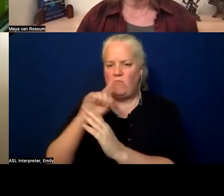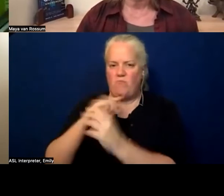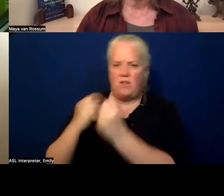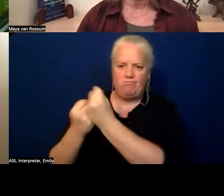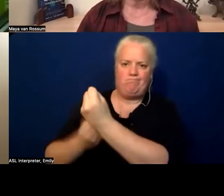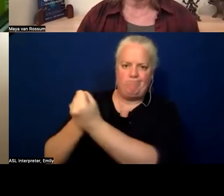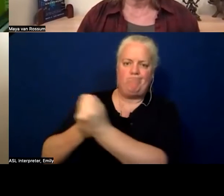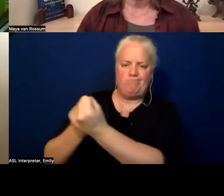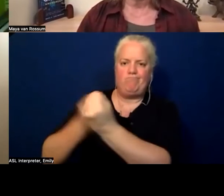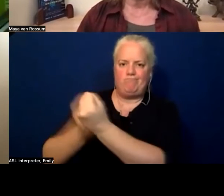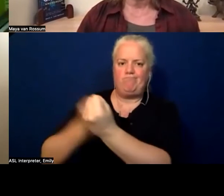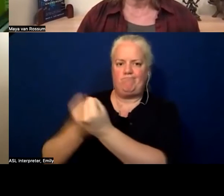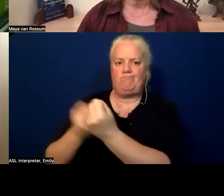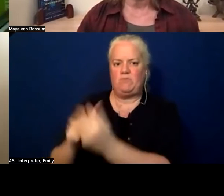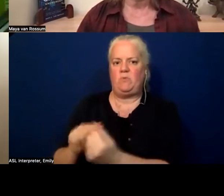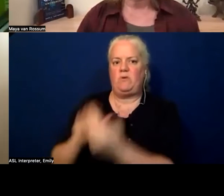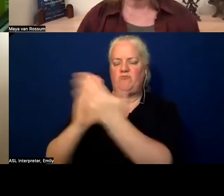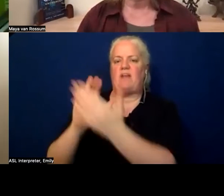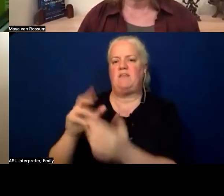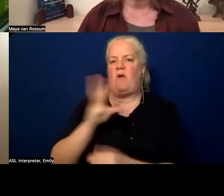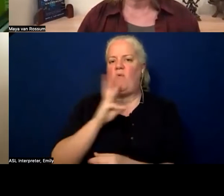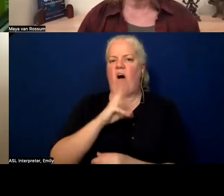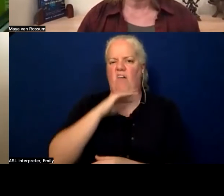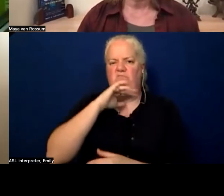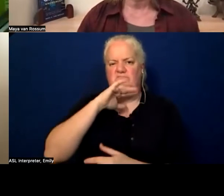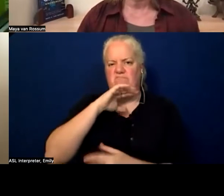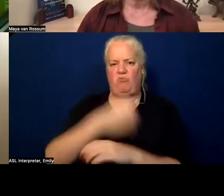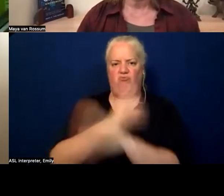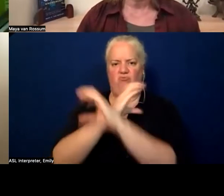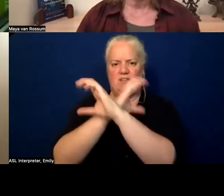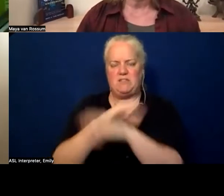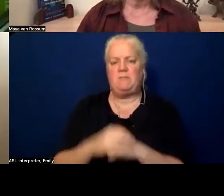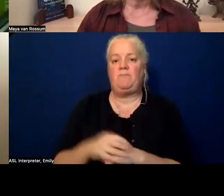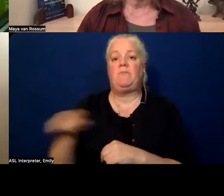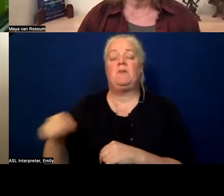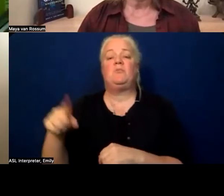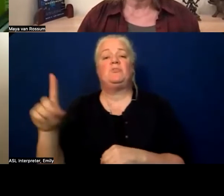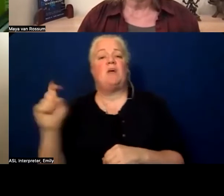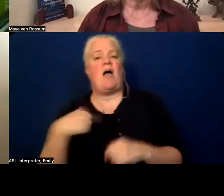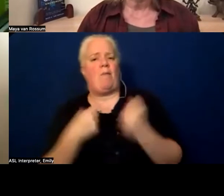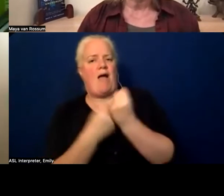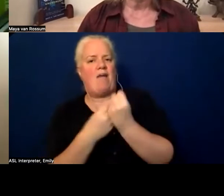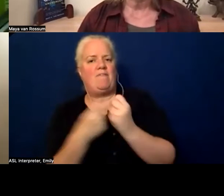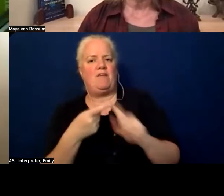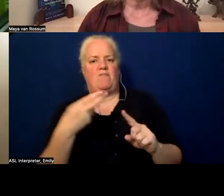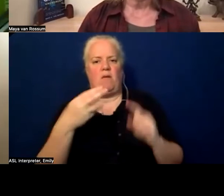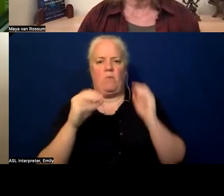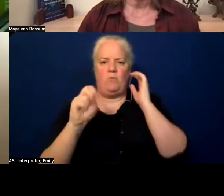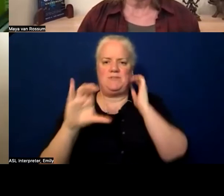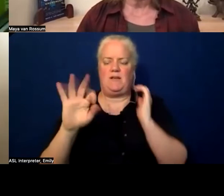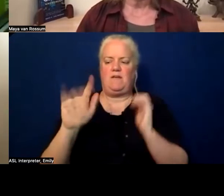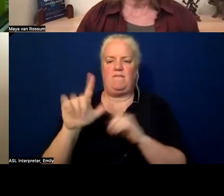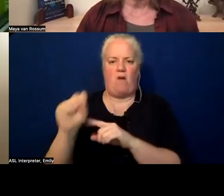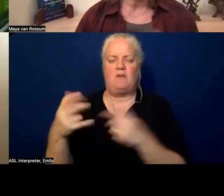address their PFOA water contamination crisis. And her question is, I'm an advocate from Hoosick Falls, and we're still being contaminated with a number